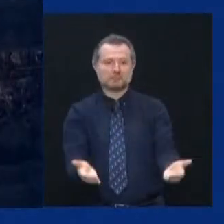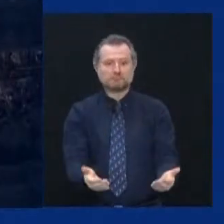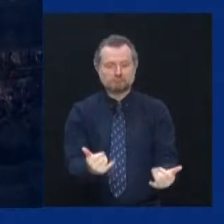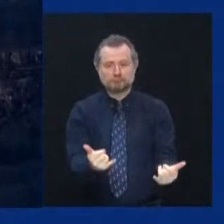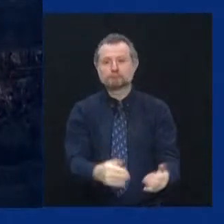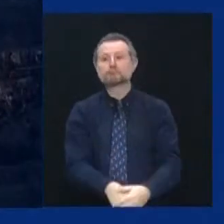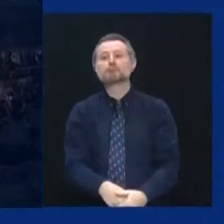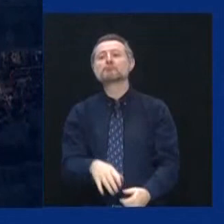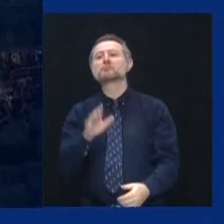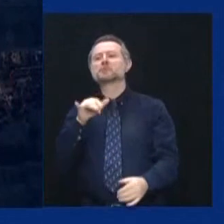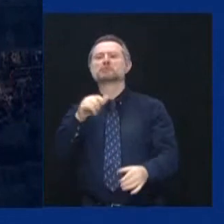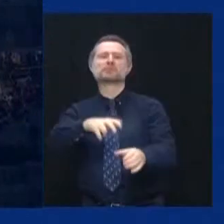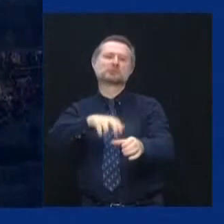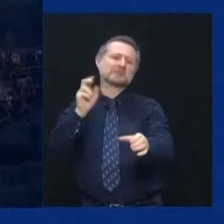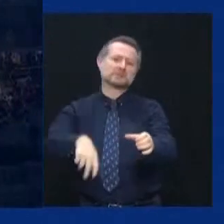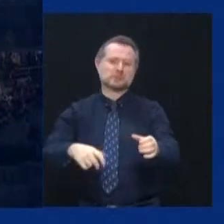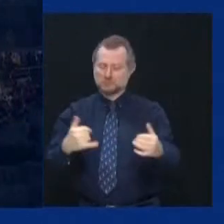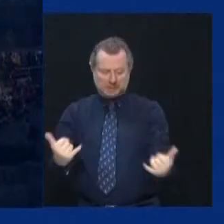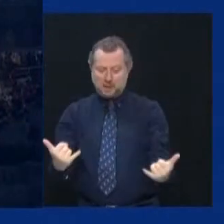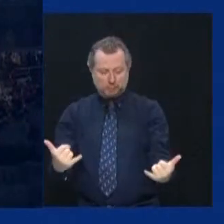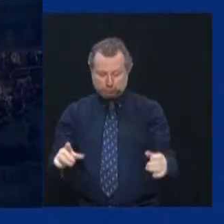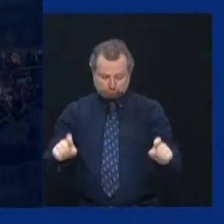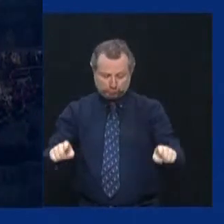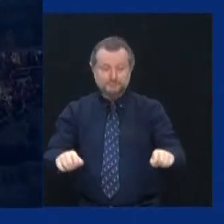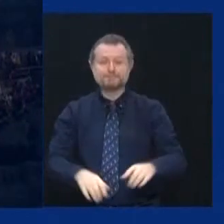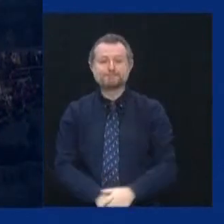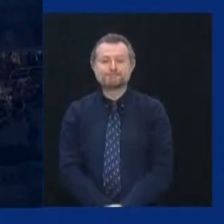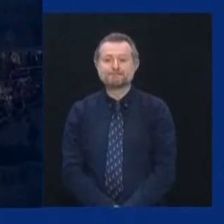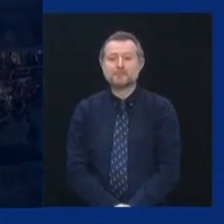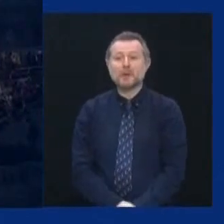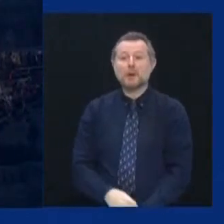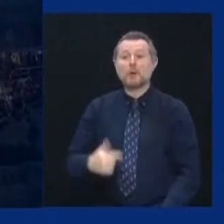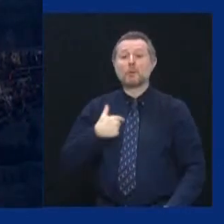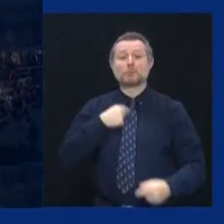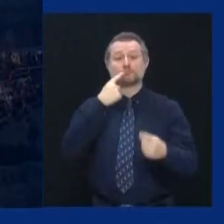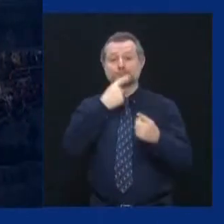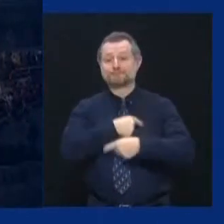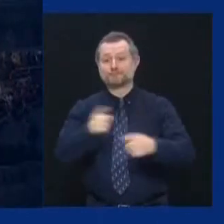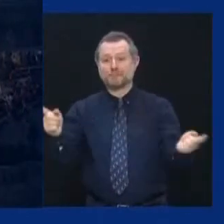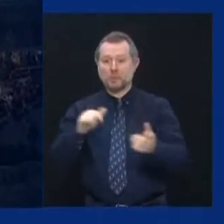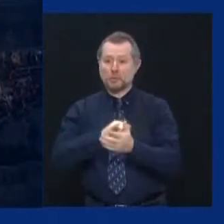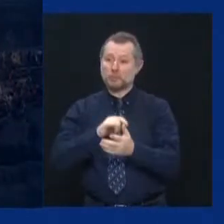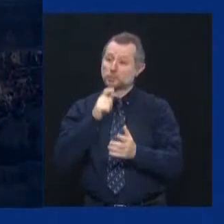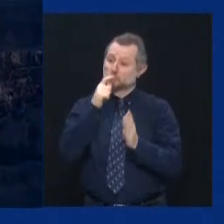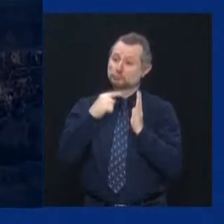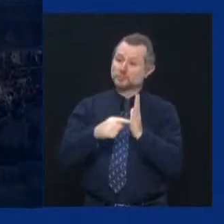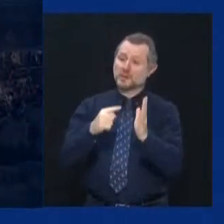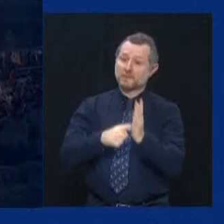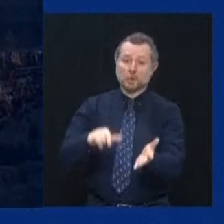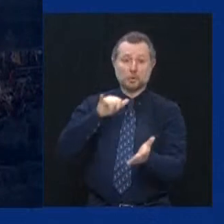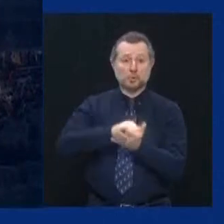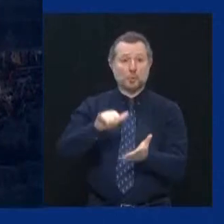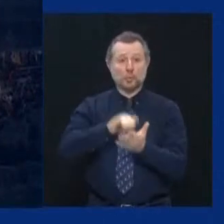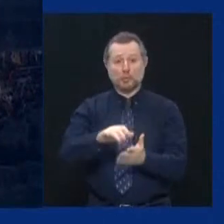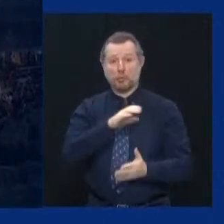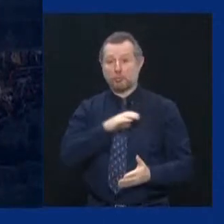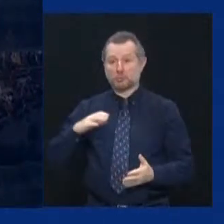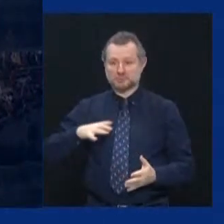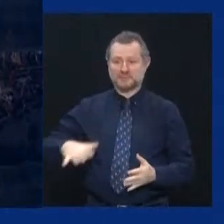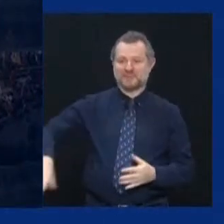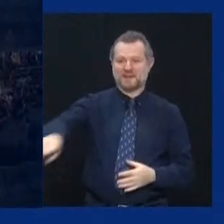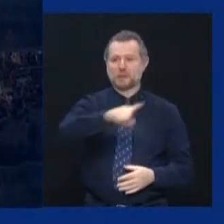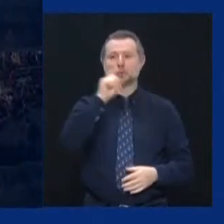resign. I call on every New York federal official to call for President